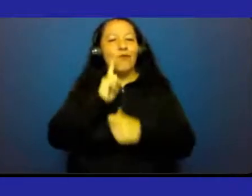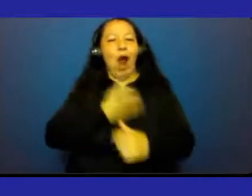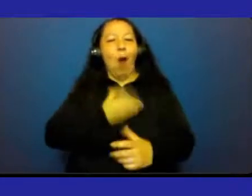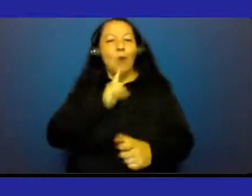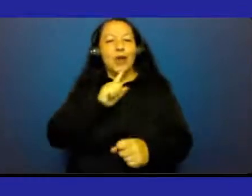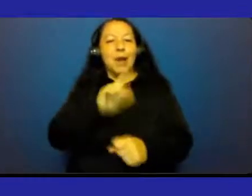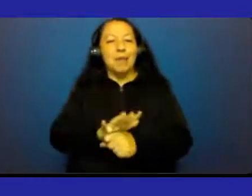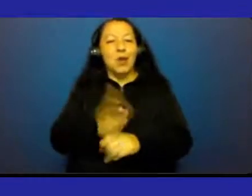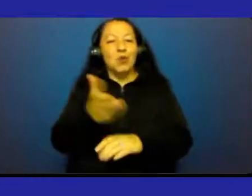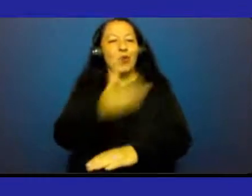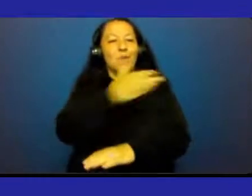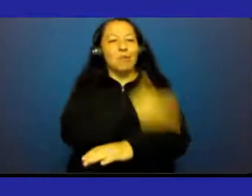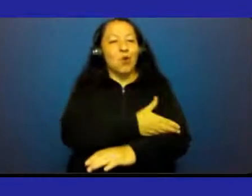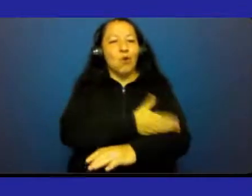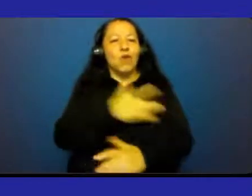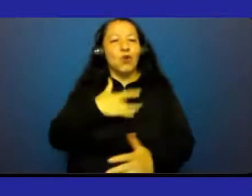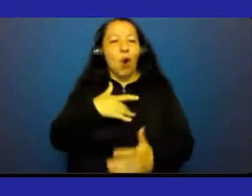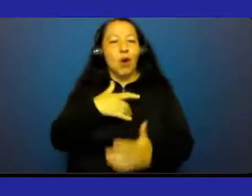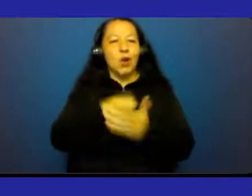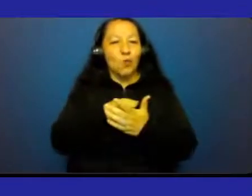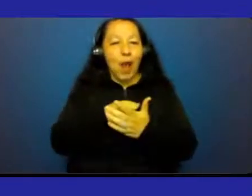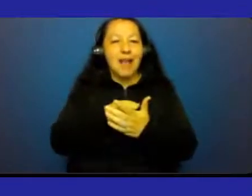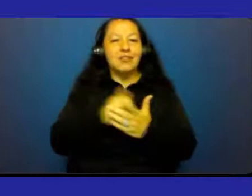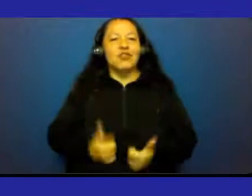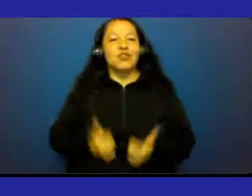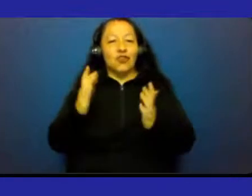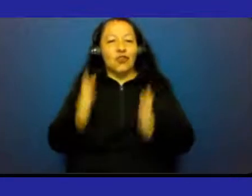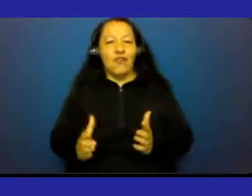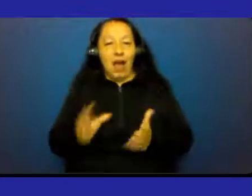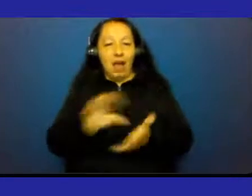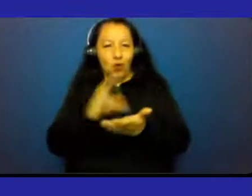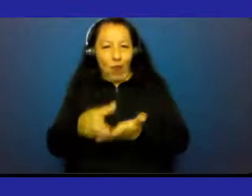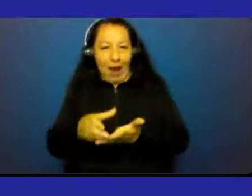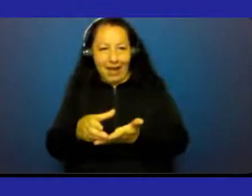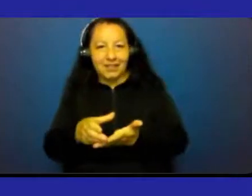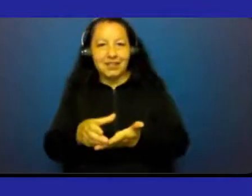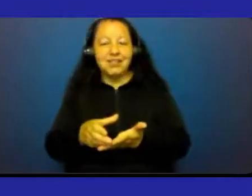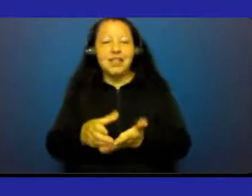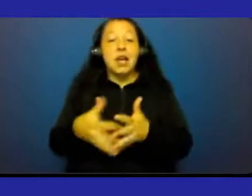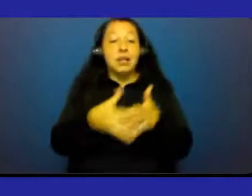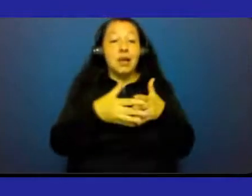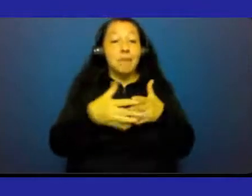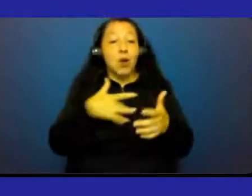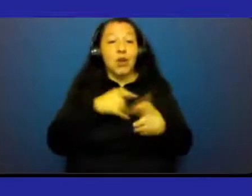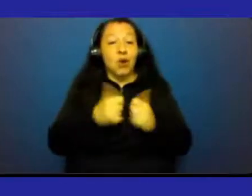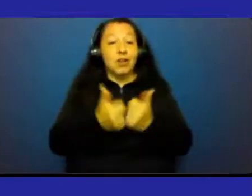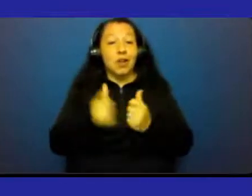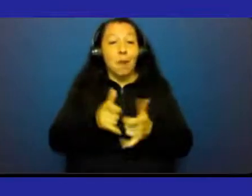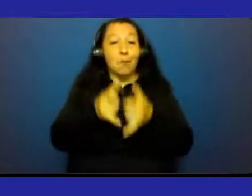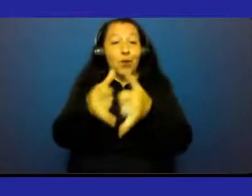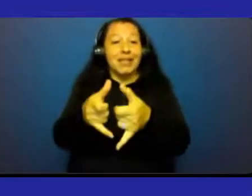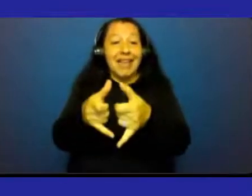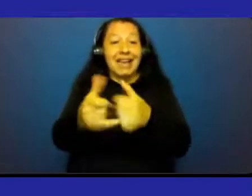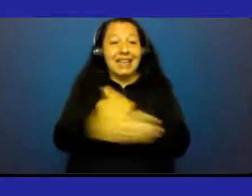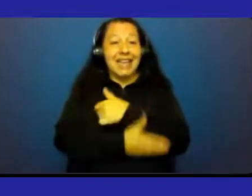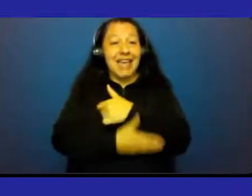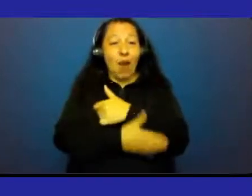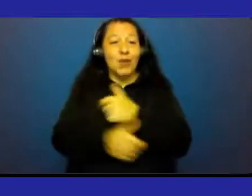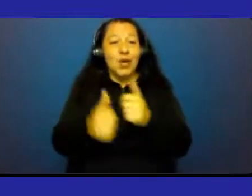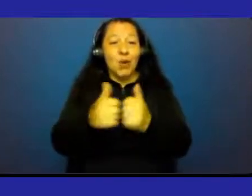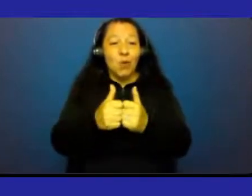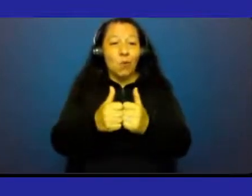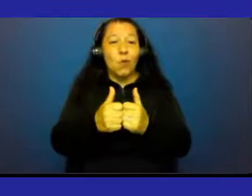arrest survival rates. The American Heart Association presented the county with the Get with